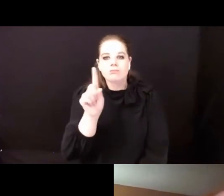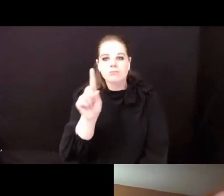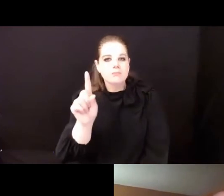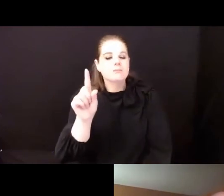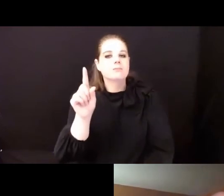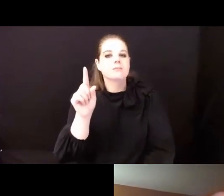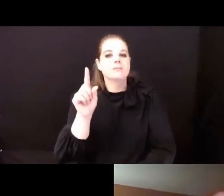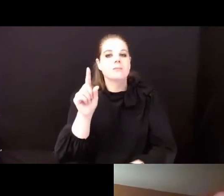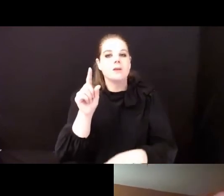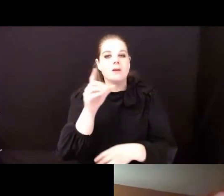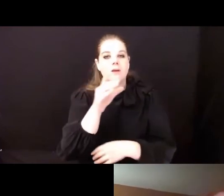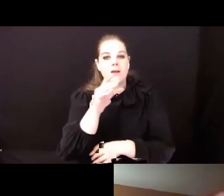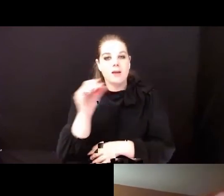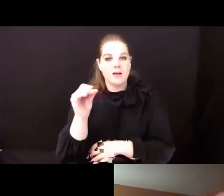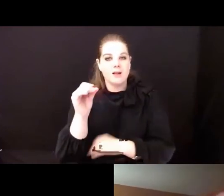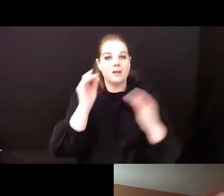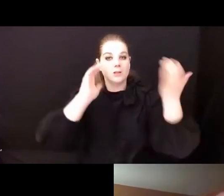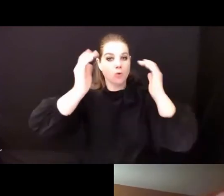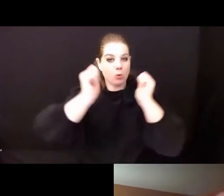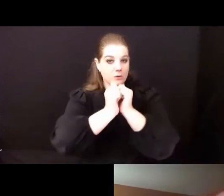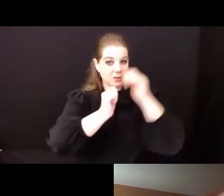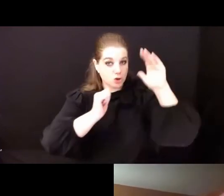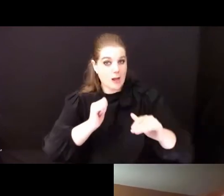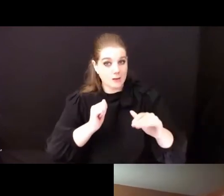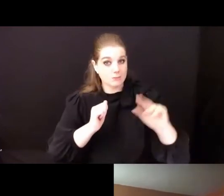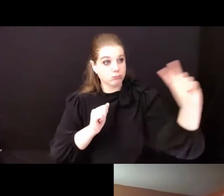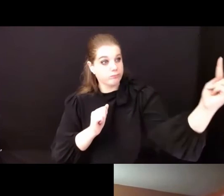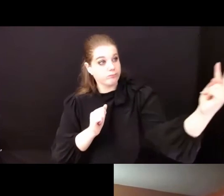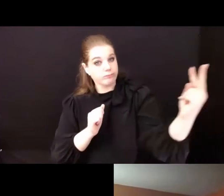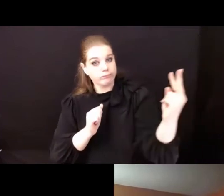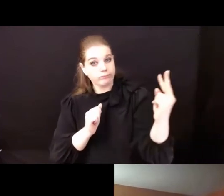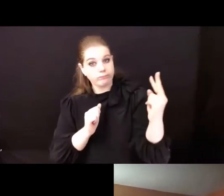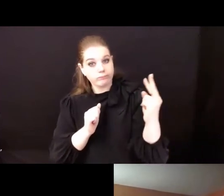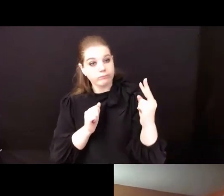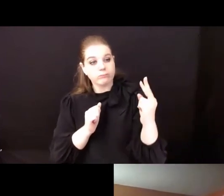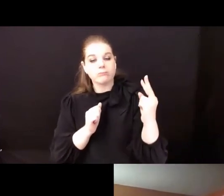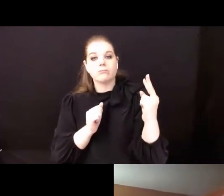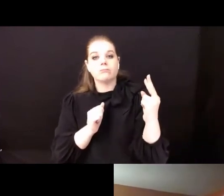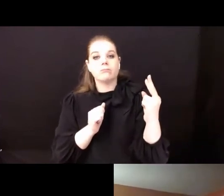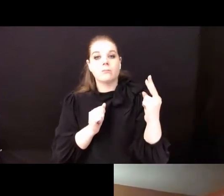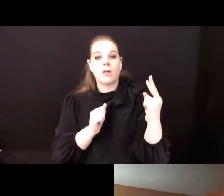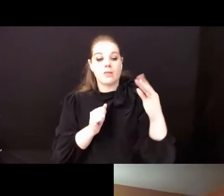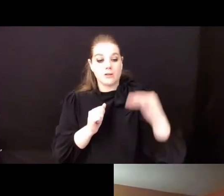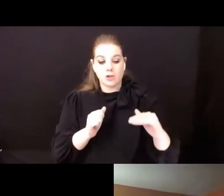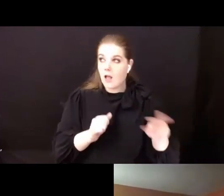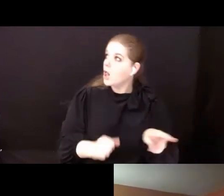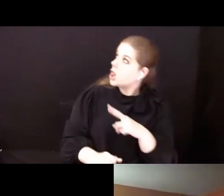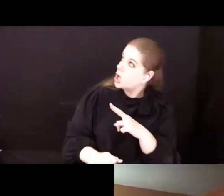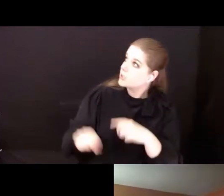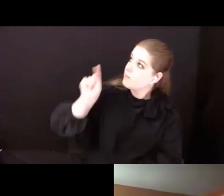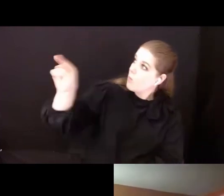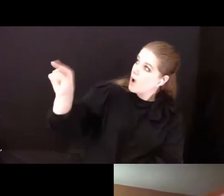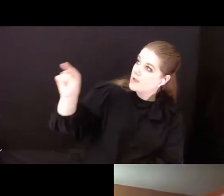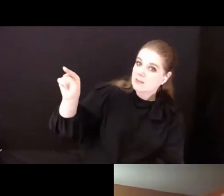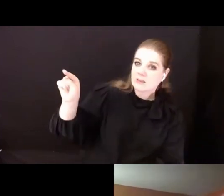adult and child is walking towards me, and the child looks and points at me,